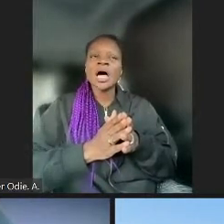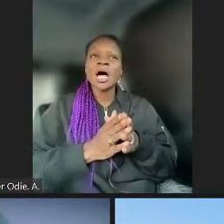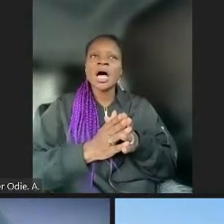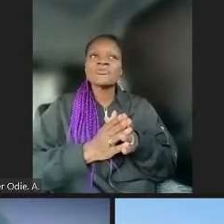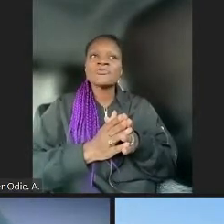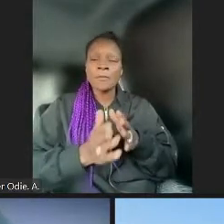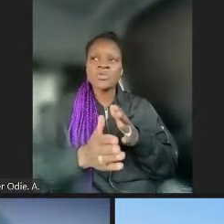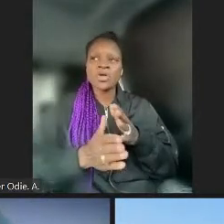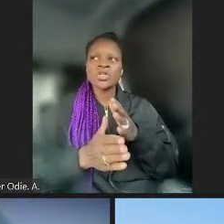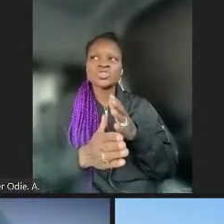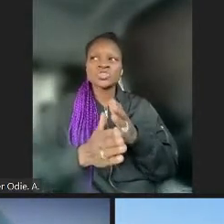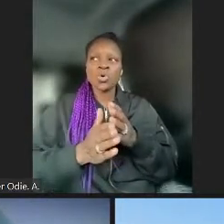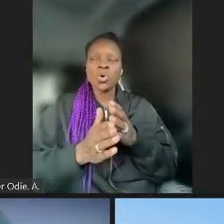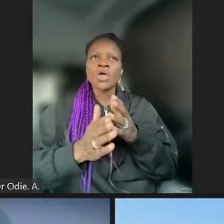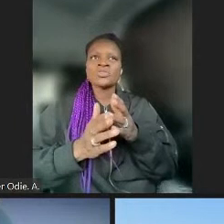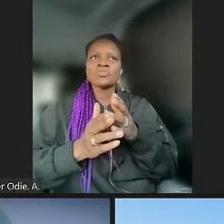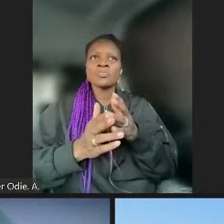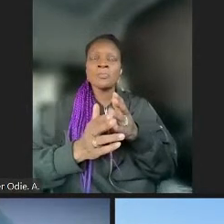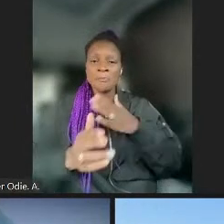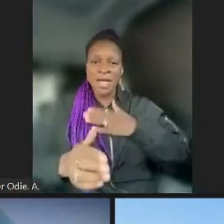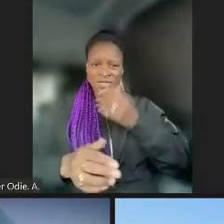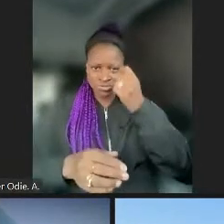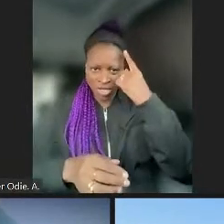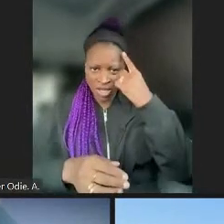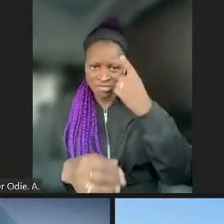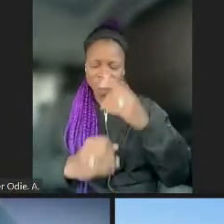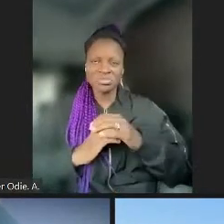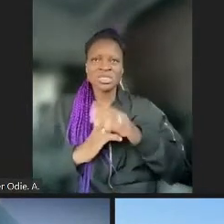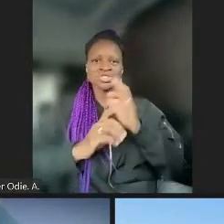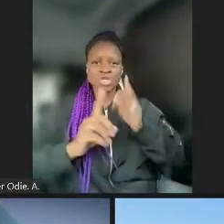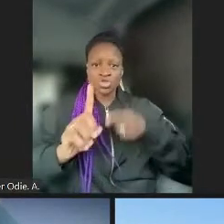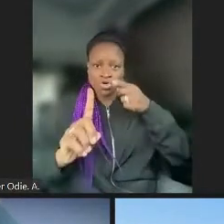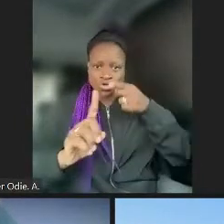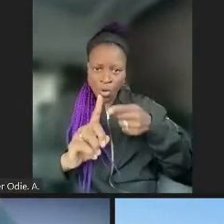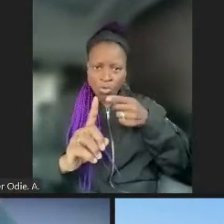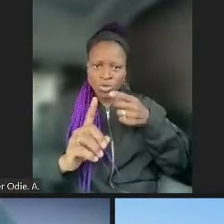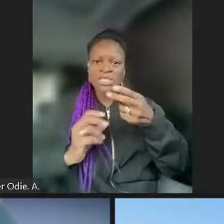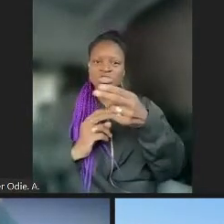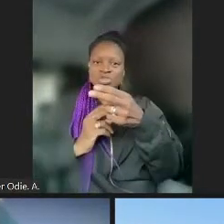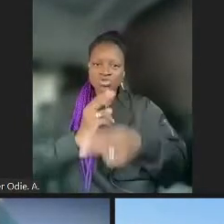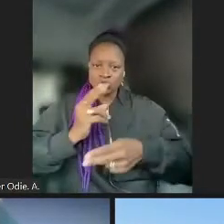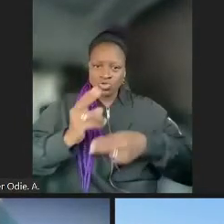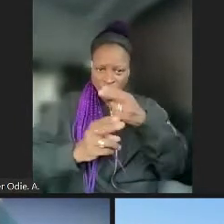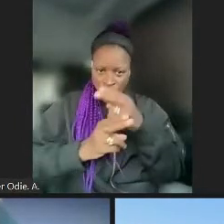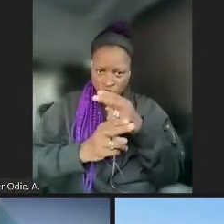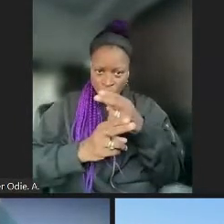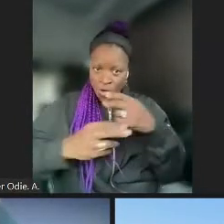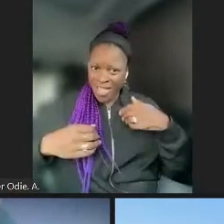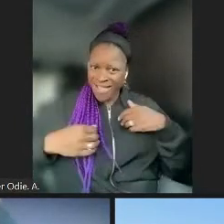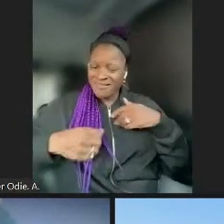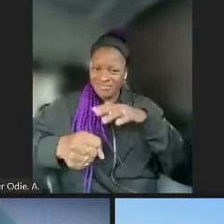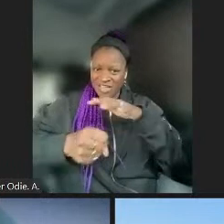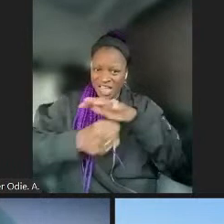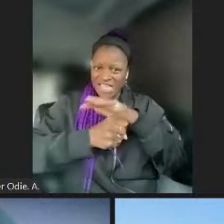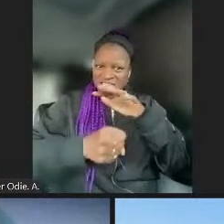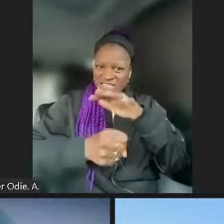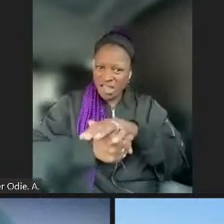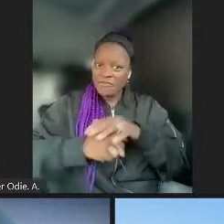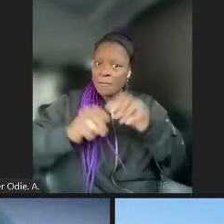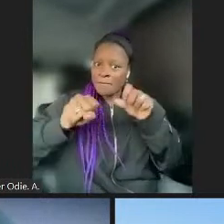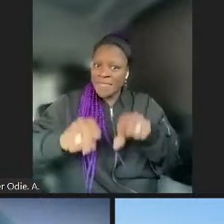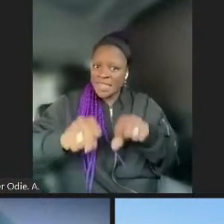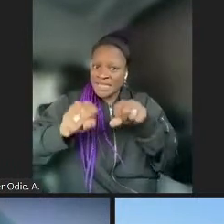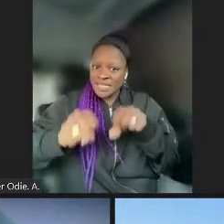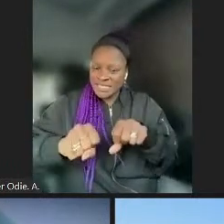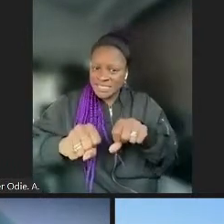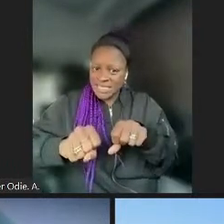the goal would be universal sequencing, and that right now we have enough capacity to sequence because our case